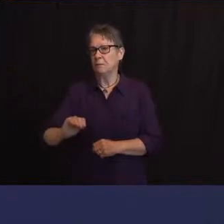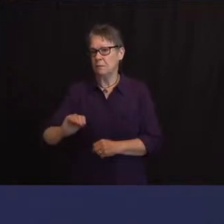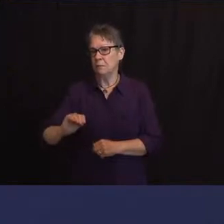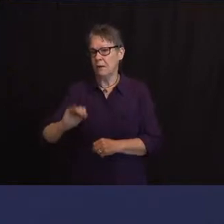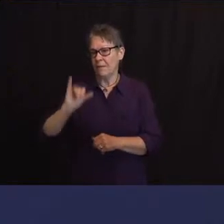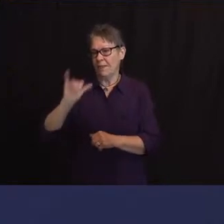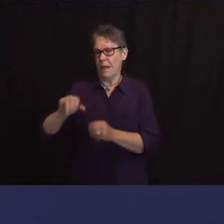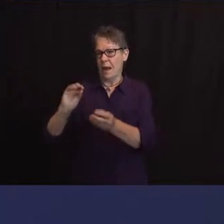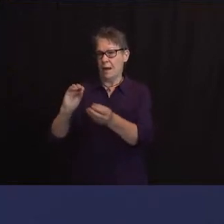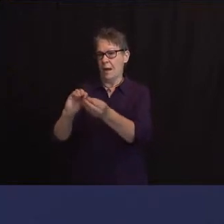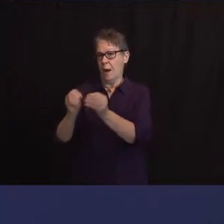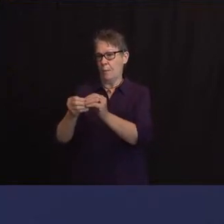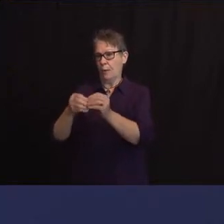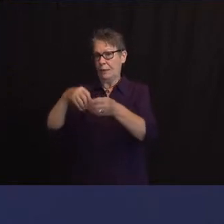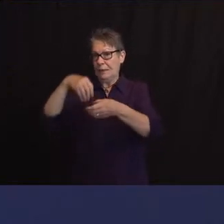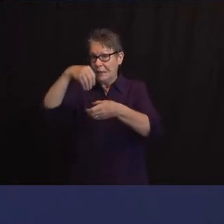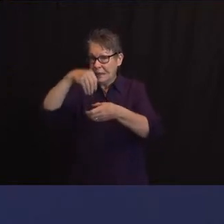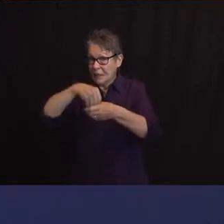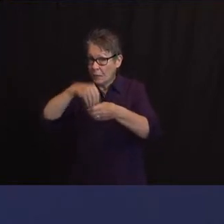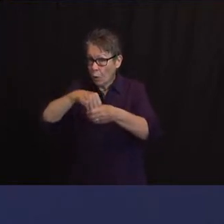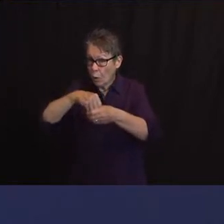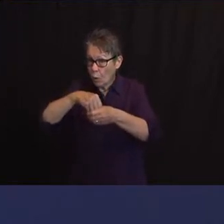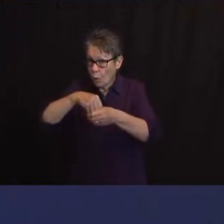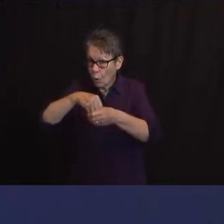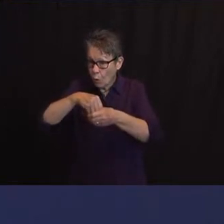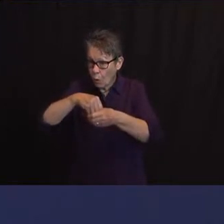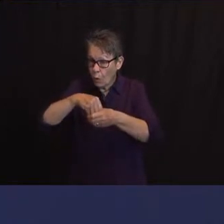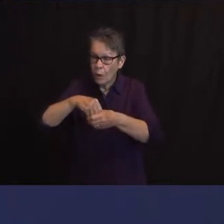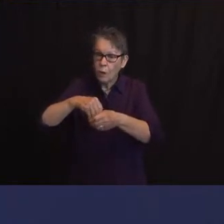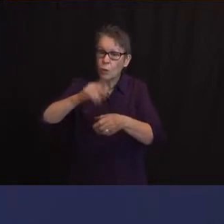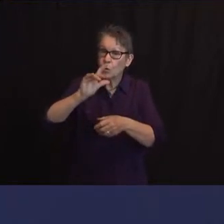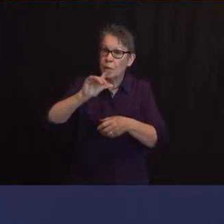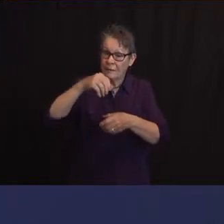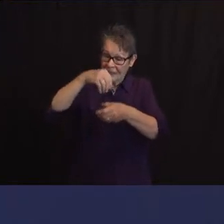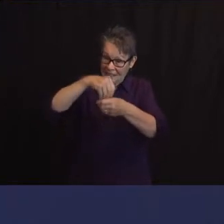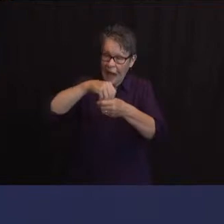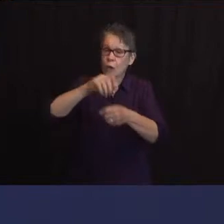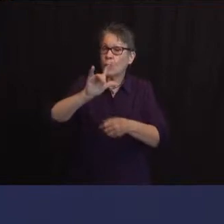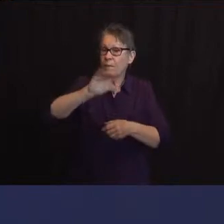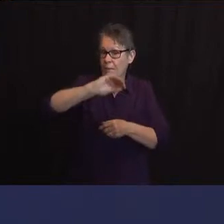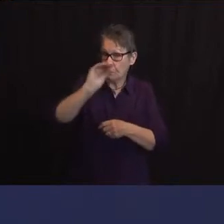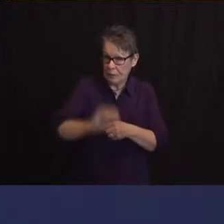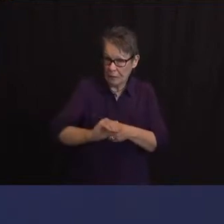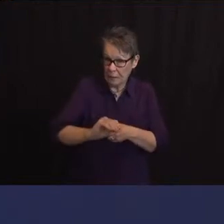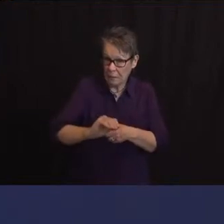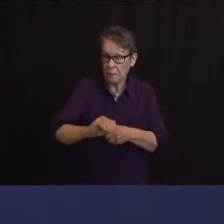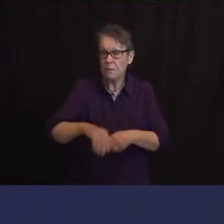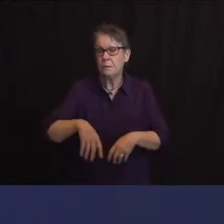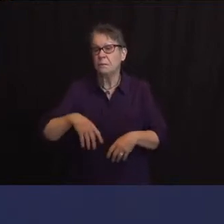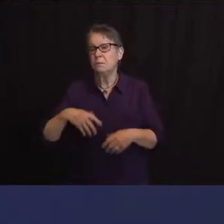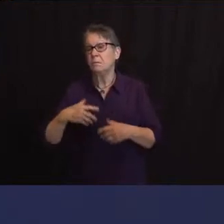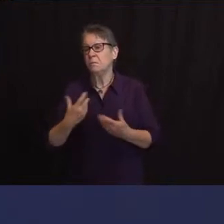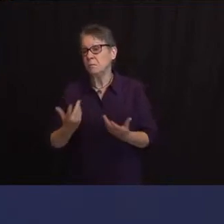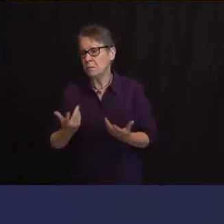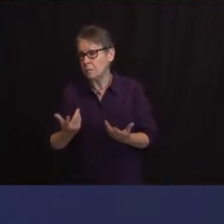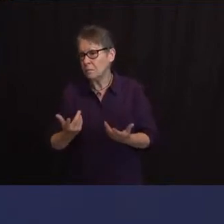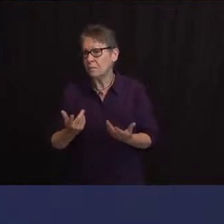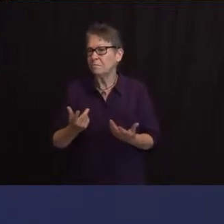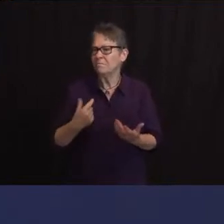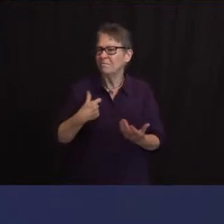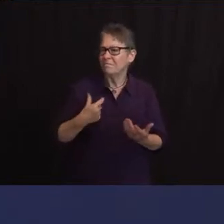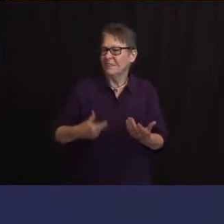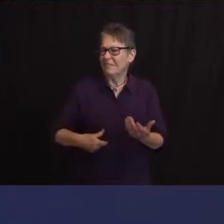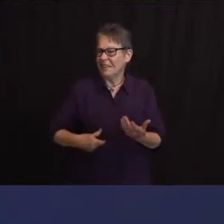up or arena, indoor arena. But I'll be very surprised, I think you'd join me with this, that we're not going to be updating this